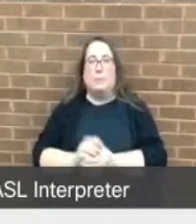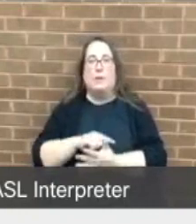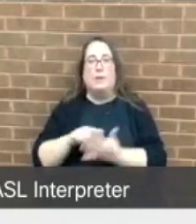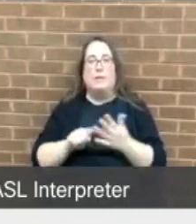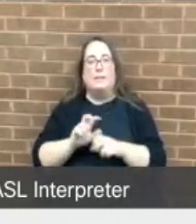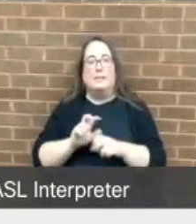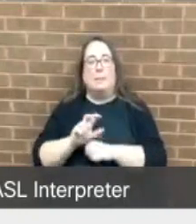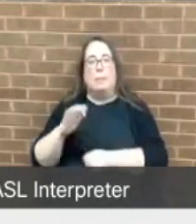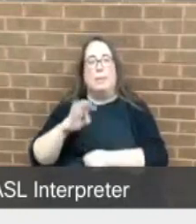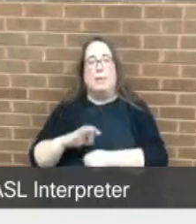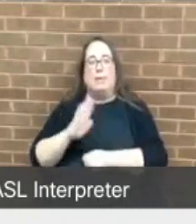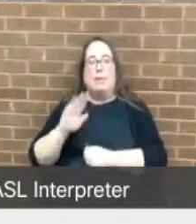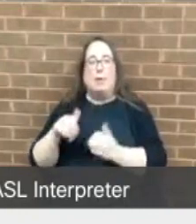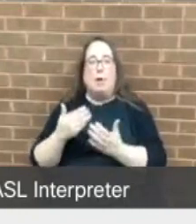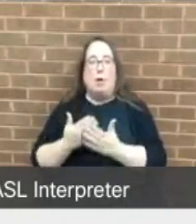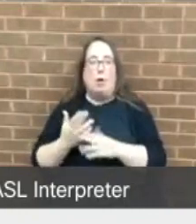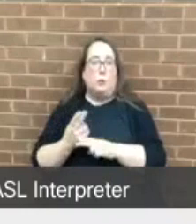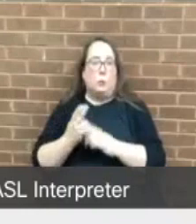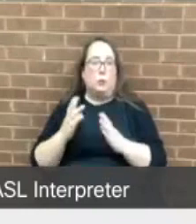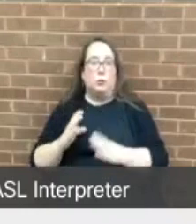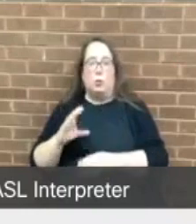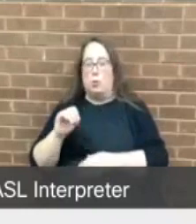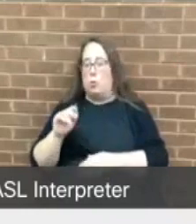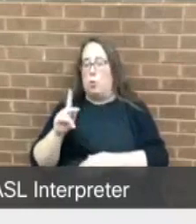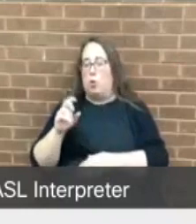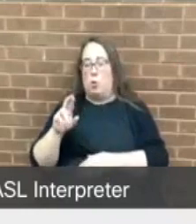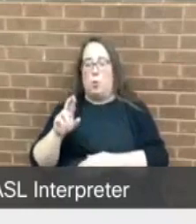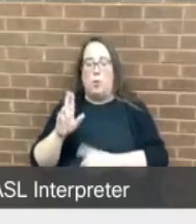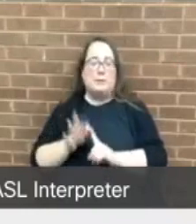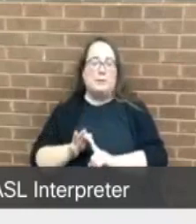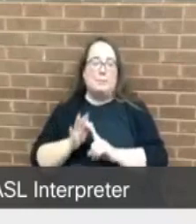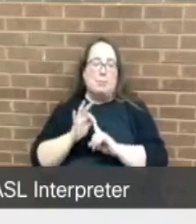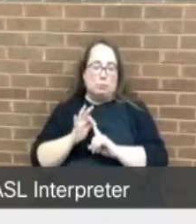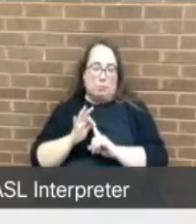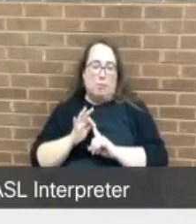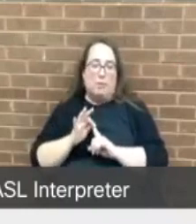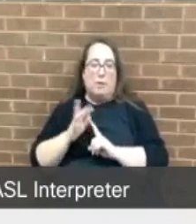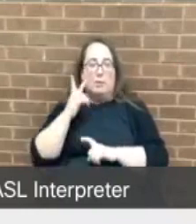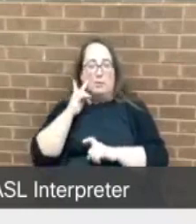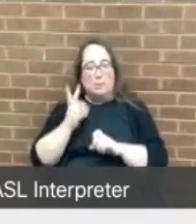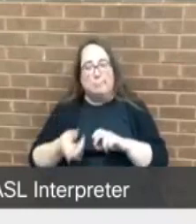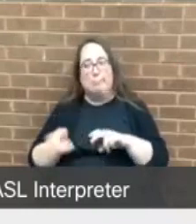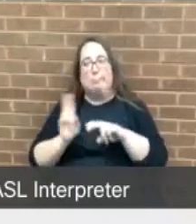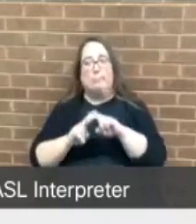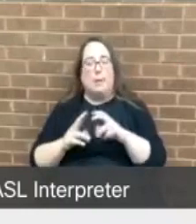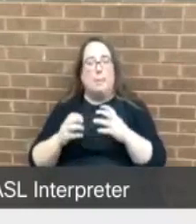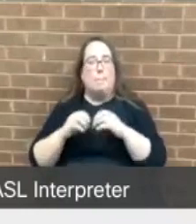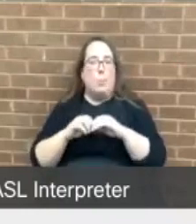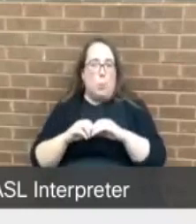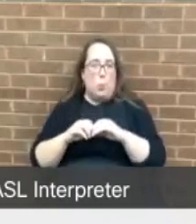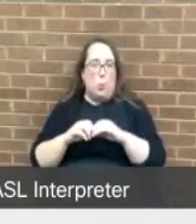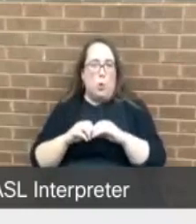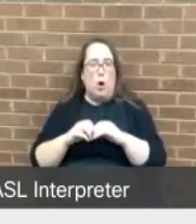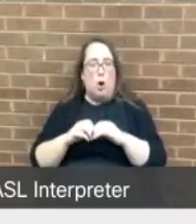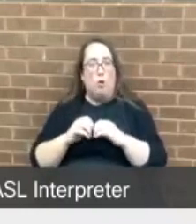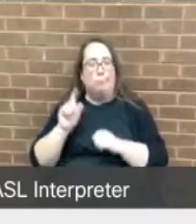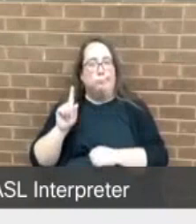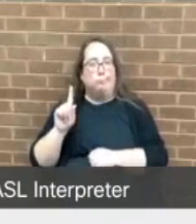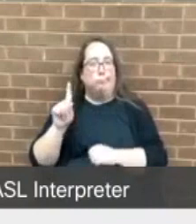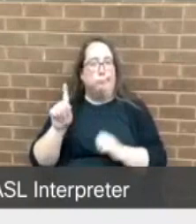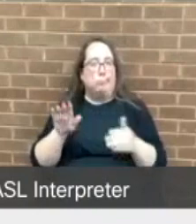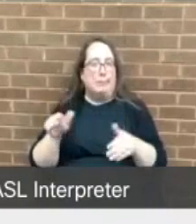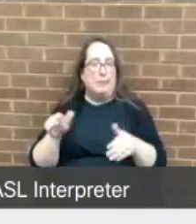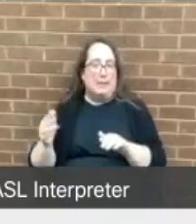greatly benefit all users of the corridor, especially as we've seen a spike in pedestrian fatalities in recent years.